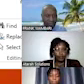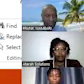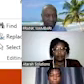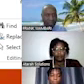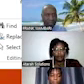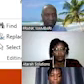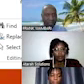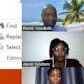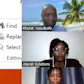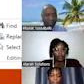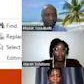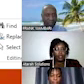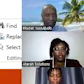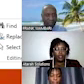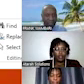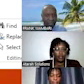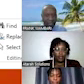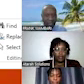Yeah.